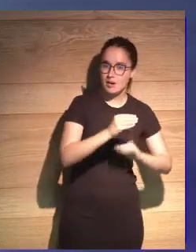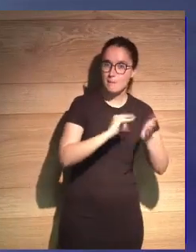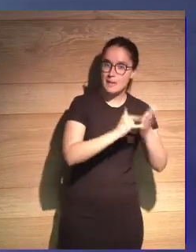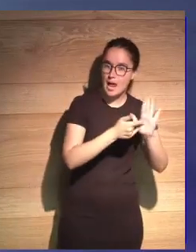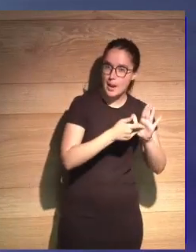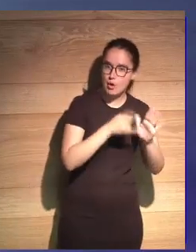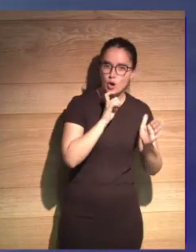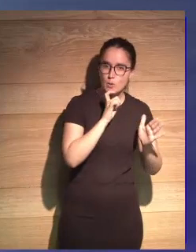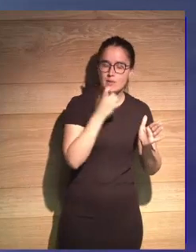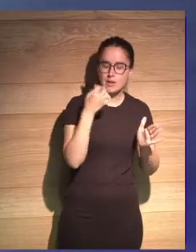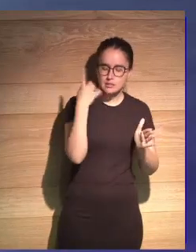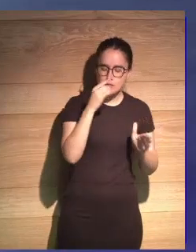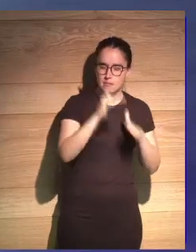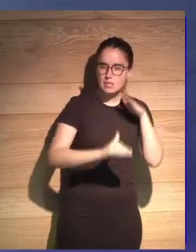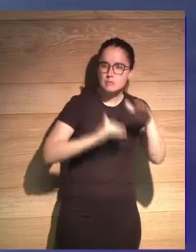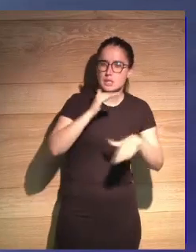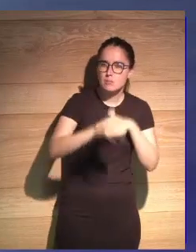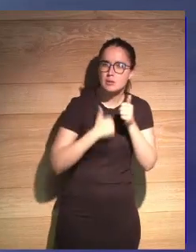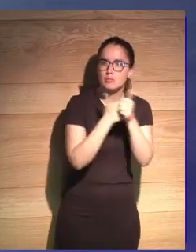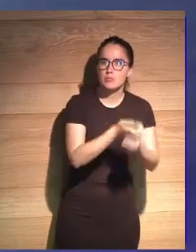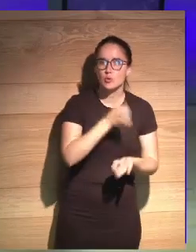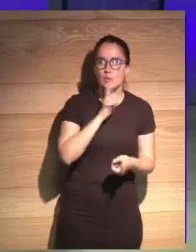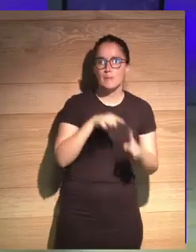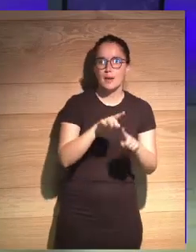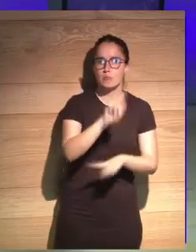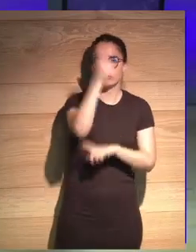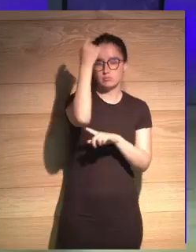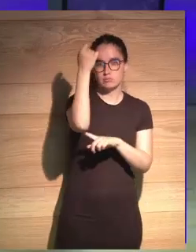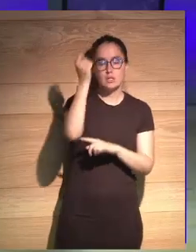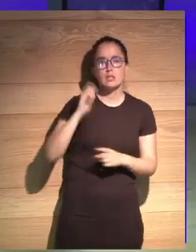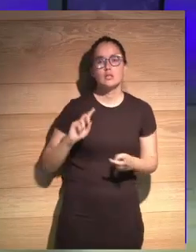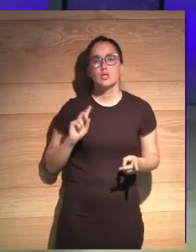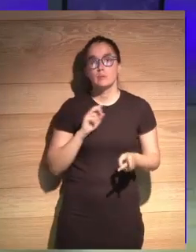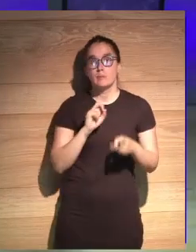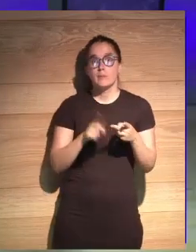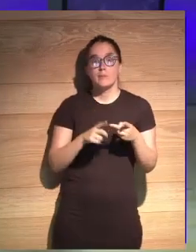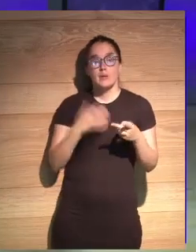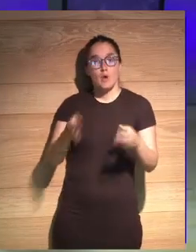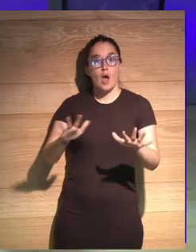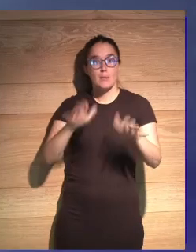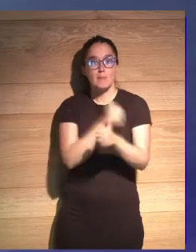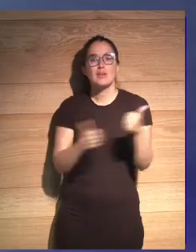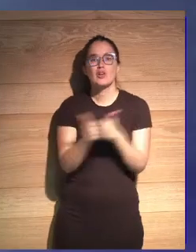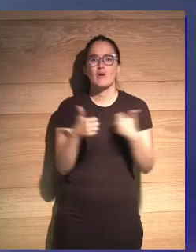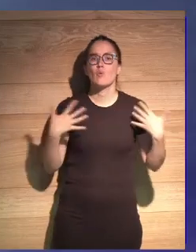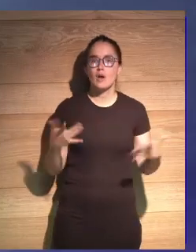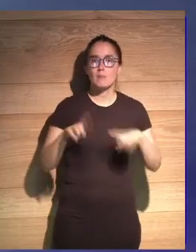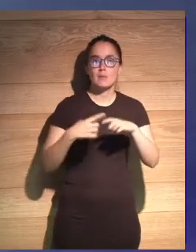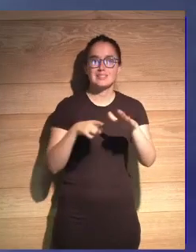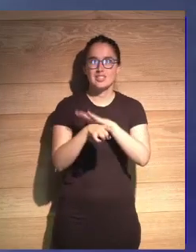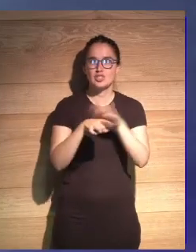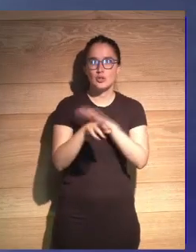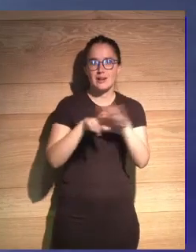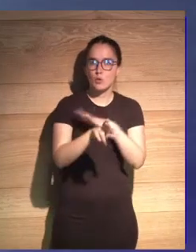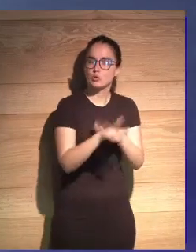It includes processes like planning. We need to know what steps I need to follow to overcome the